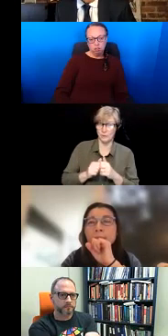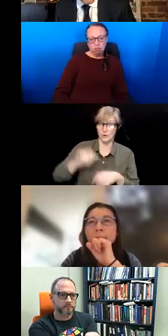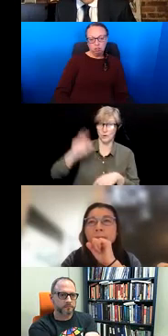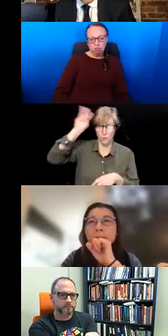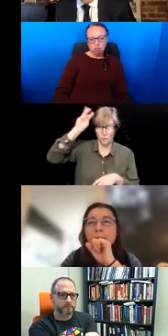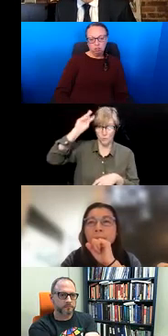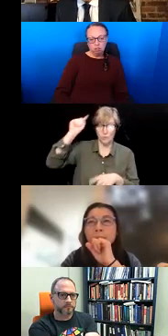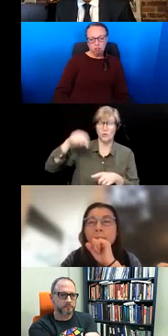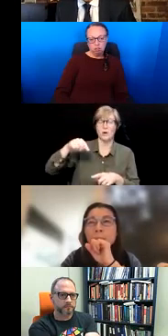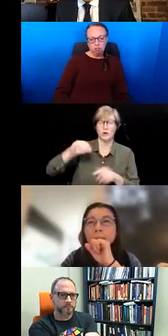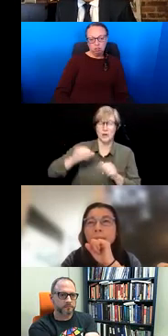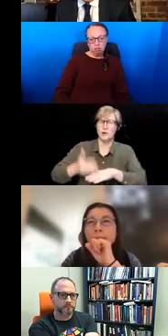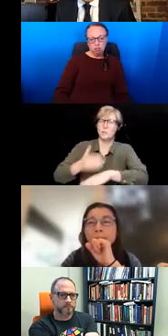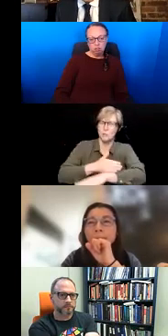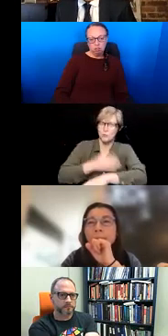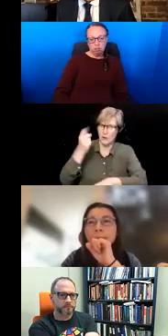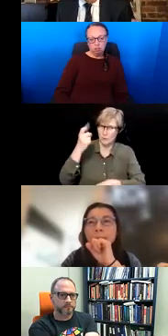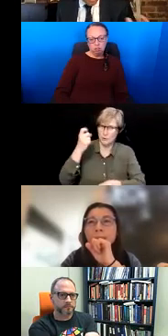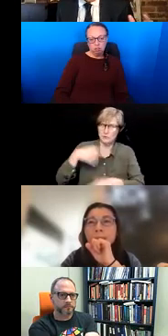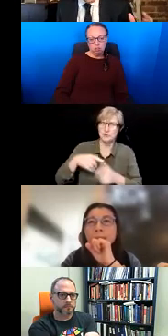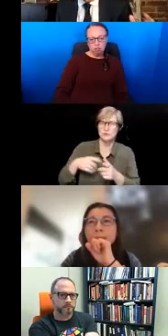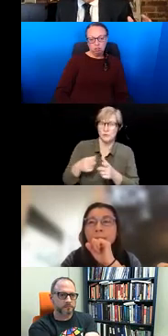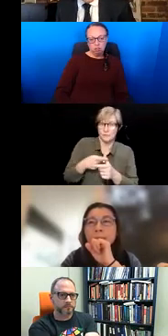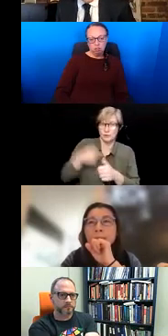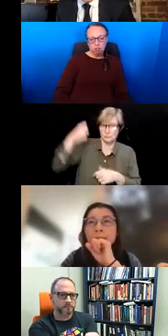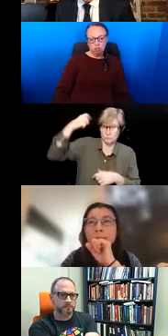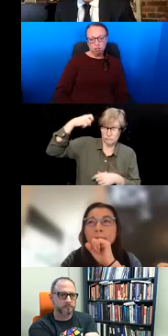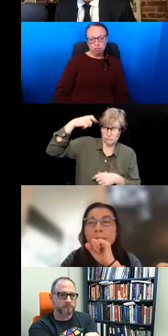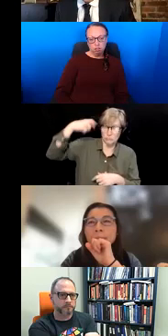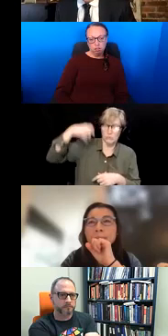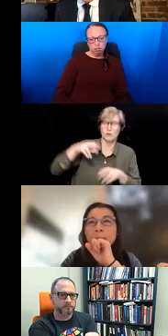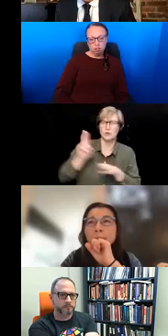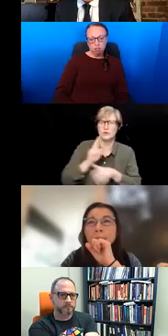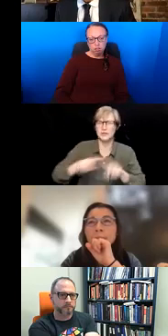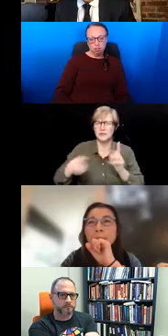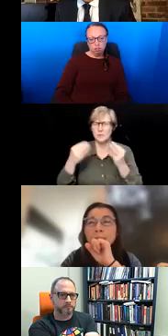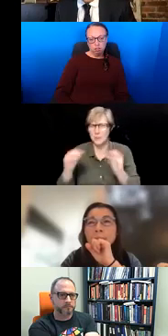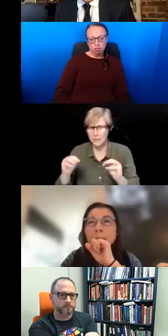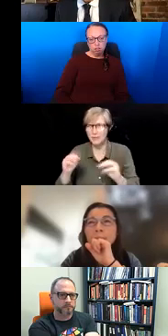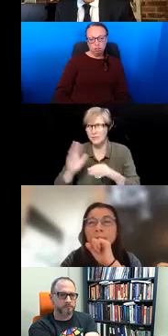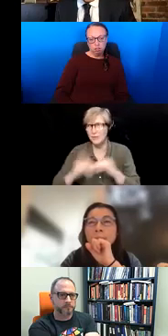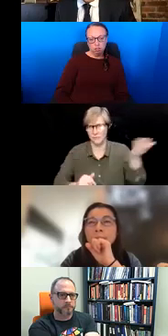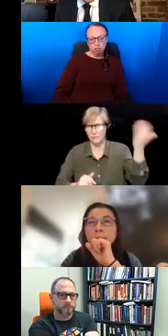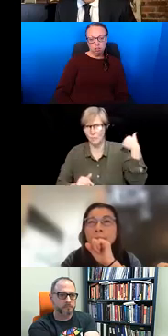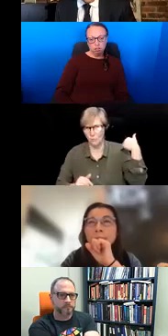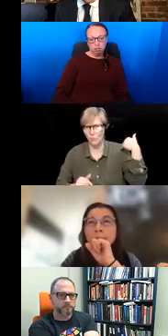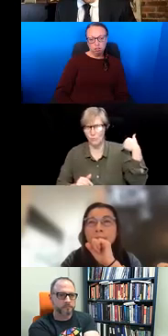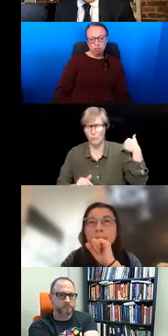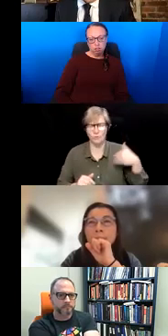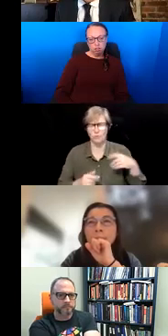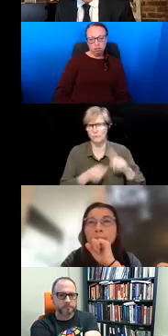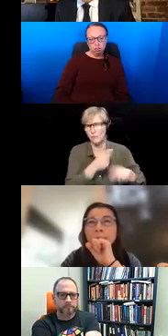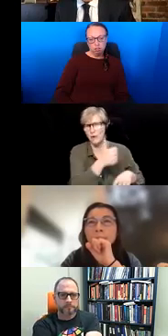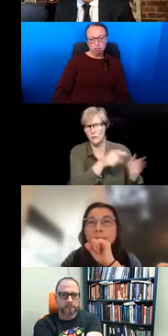least temporarily, after applying stimulation in this fairly different way from how it's been applied in many studies,